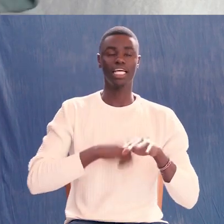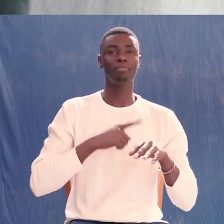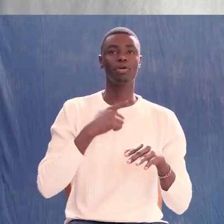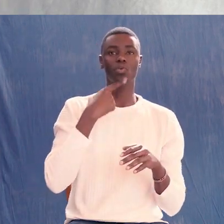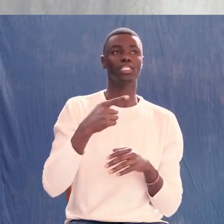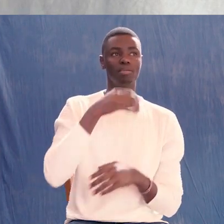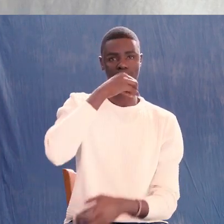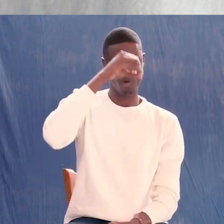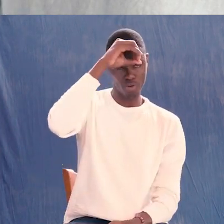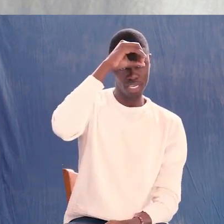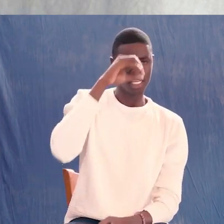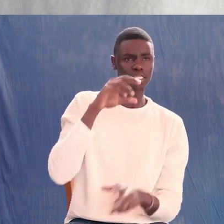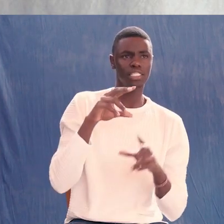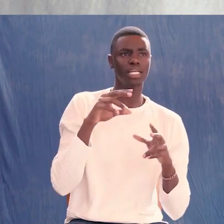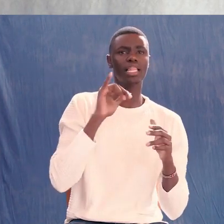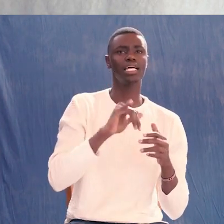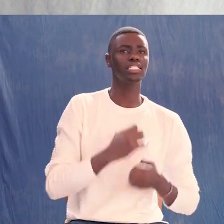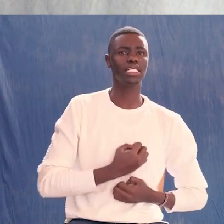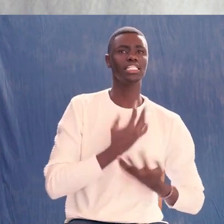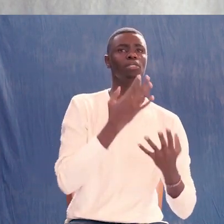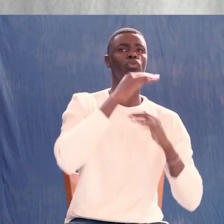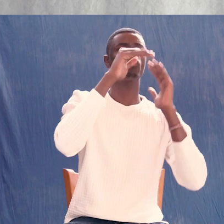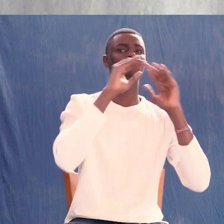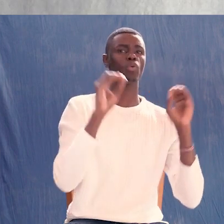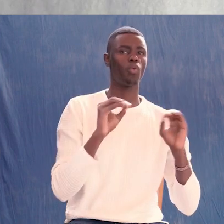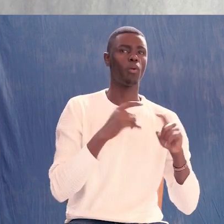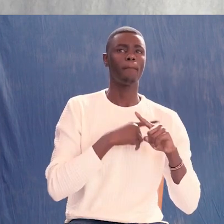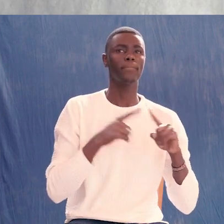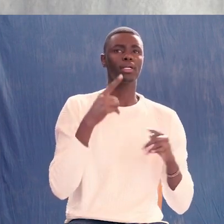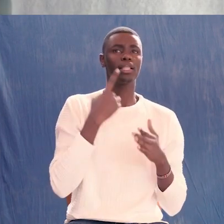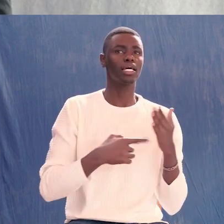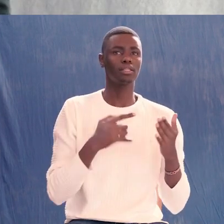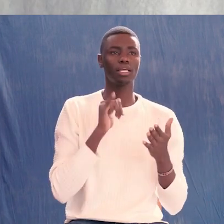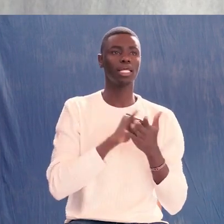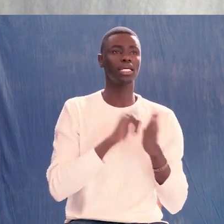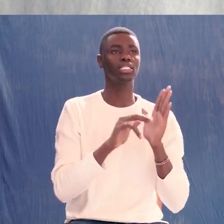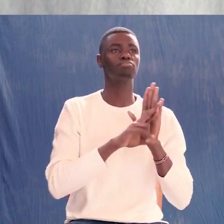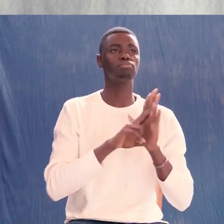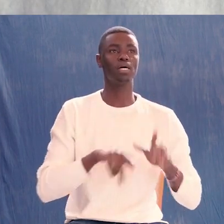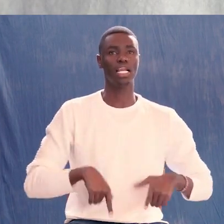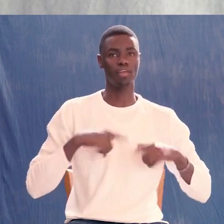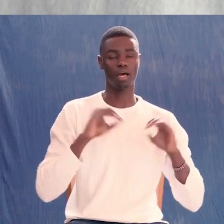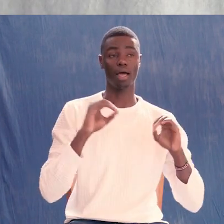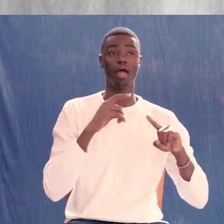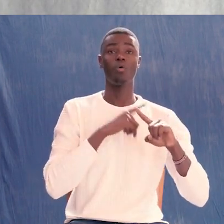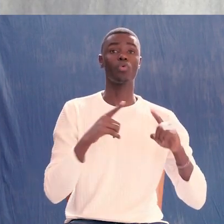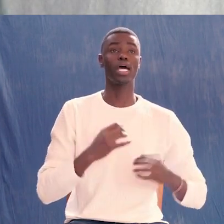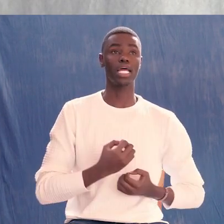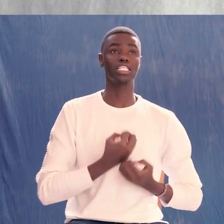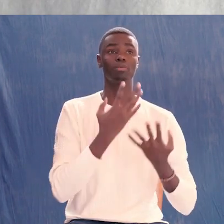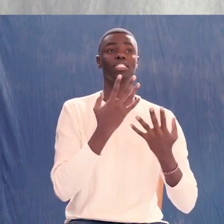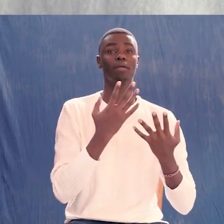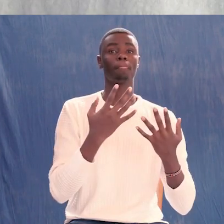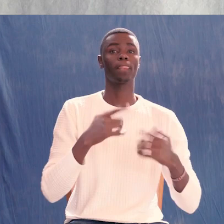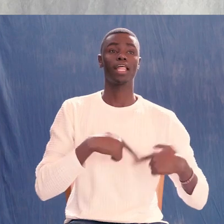it's not meant to be, it's not the expression of heaven, it's not what life is meant to be. We are expressing the heart of God. When we say